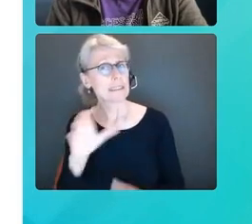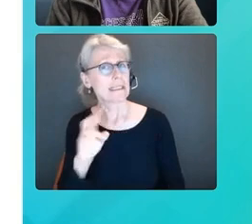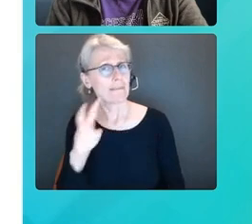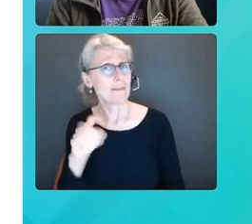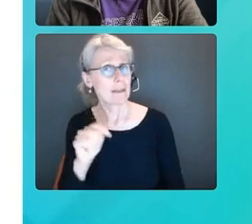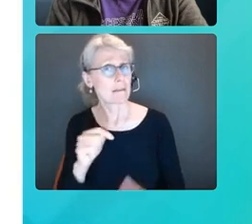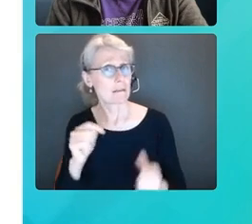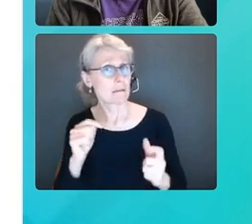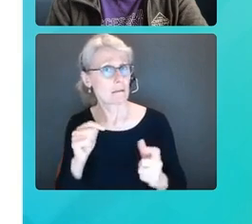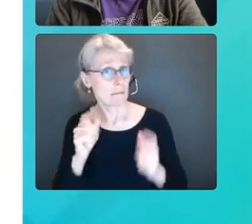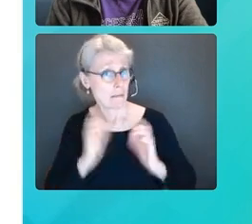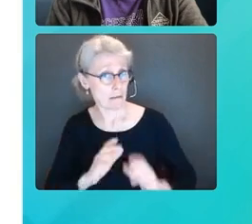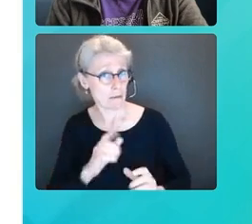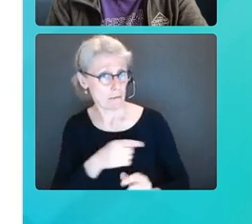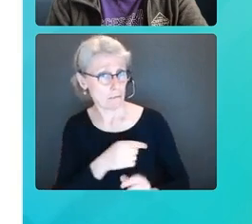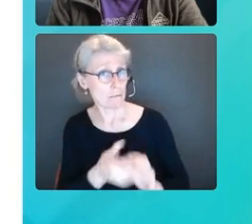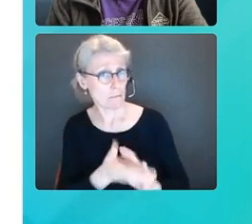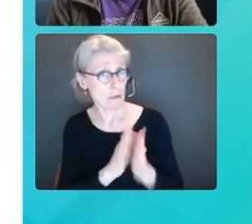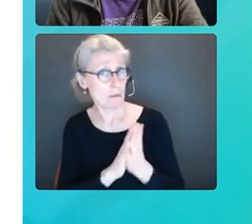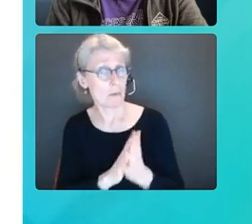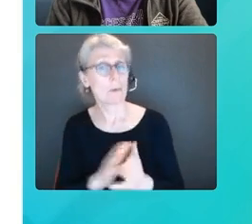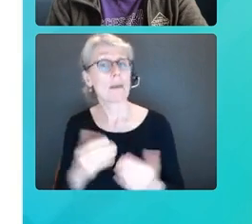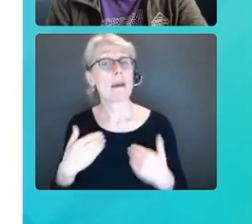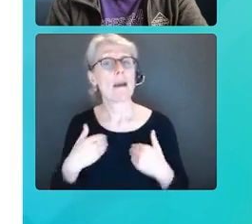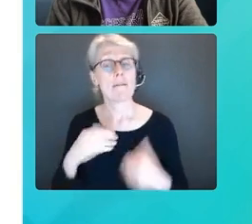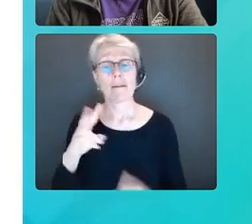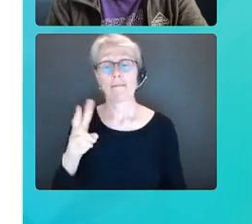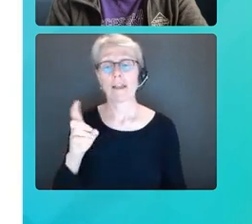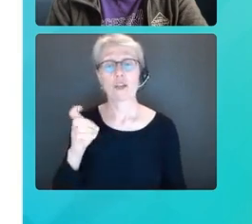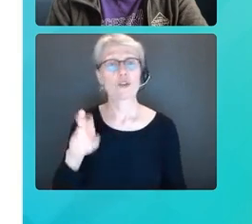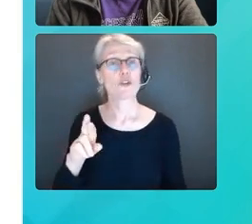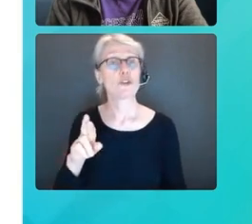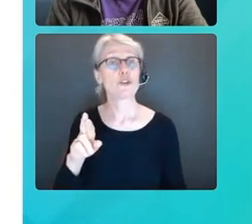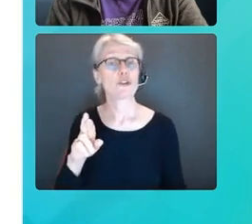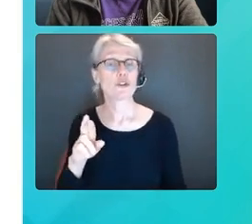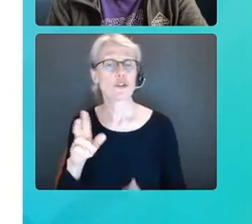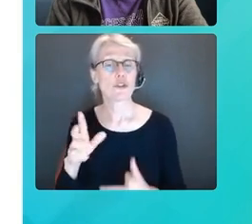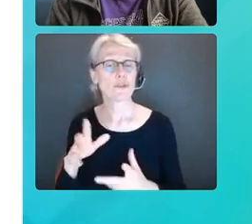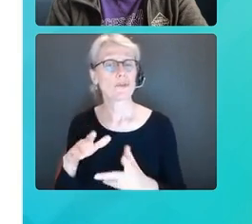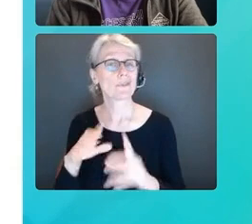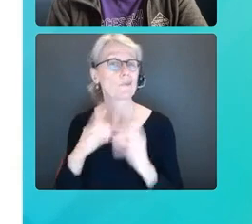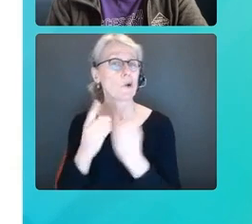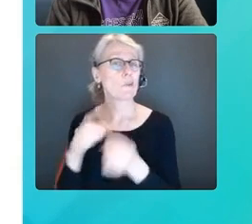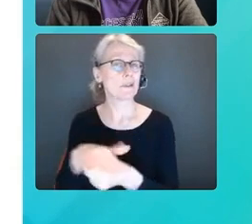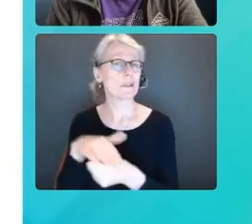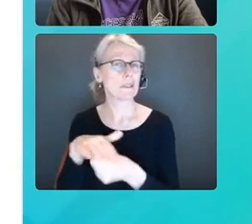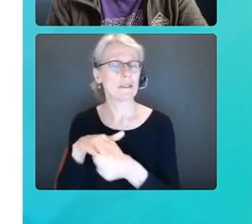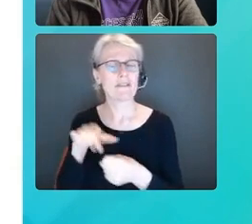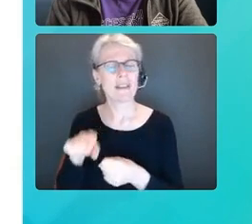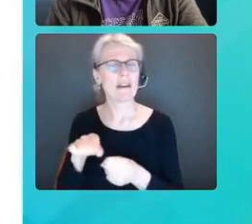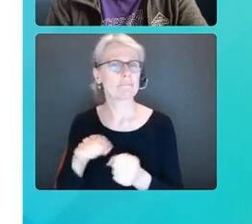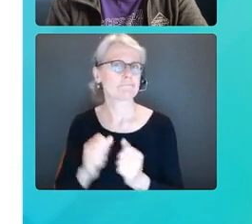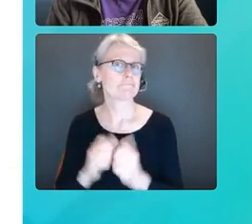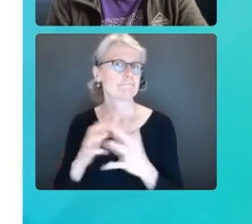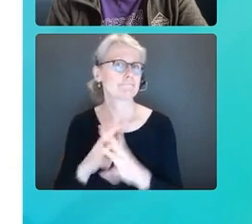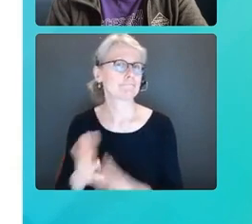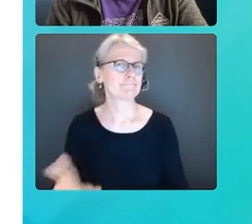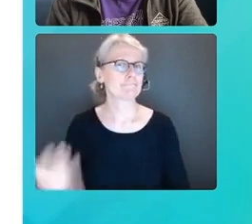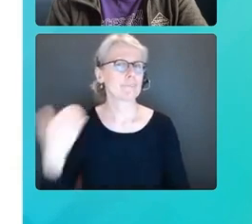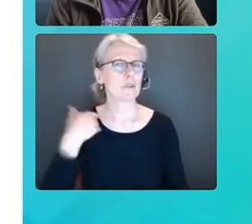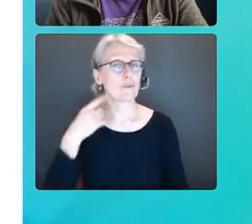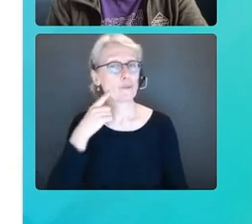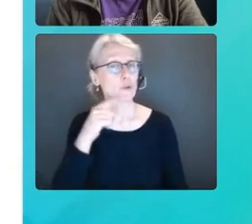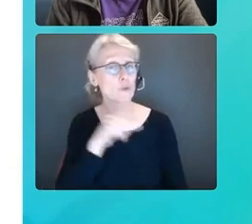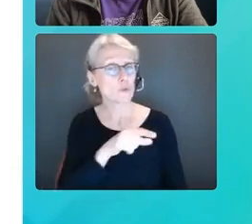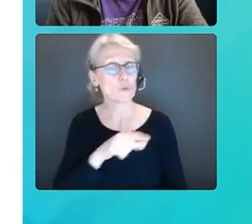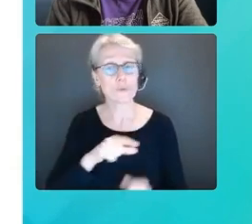customer, we do have what we call our vendor marketplace. This was something that we developed earlier as a way for you to be able to go